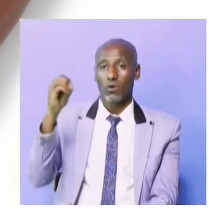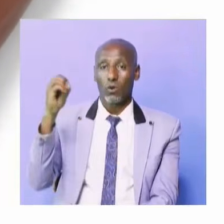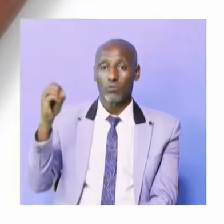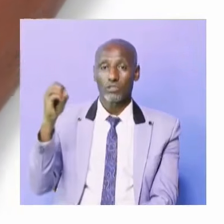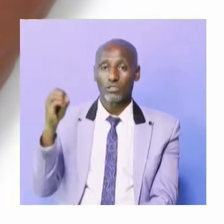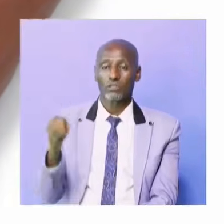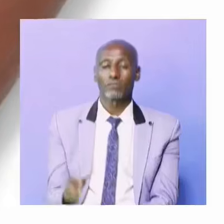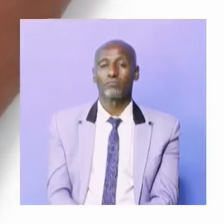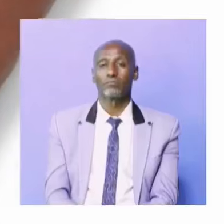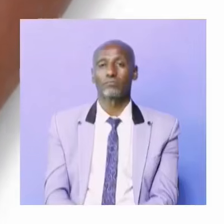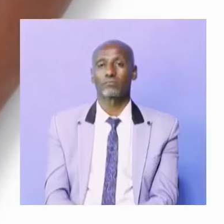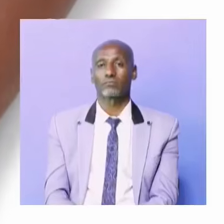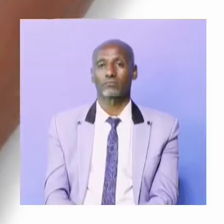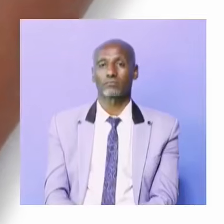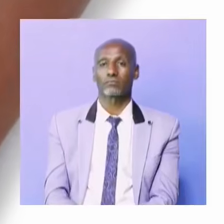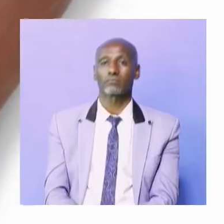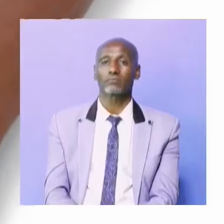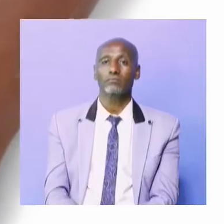complement.